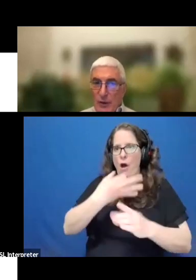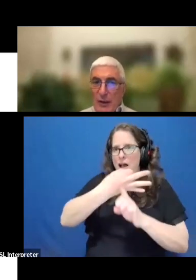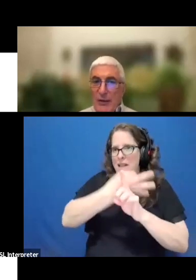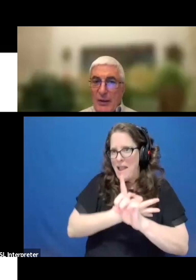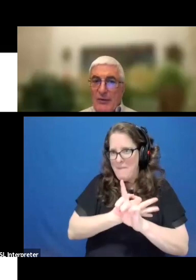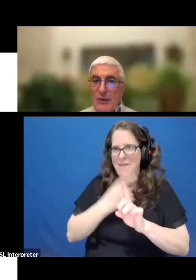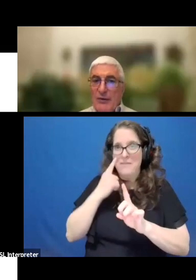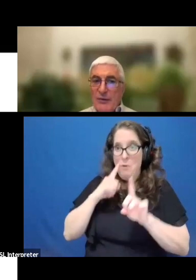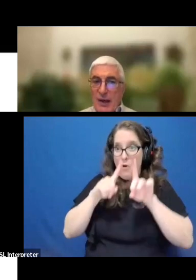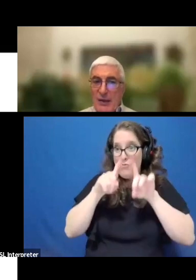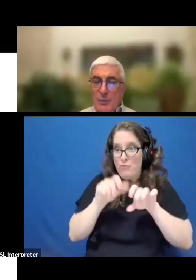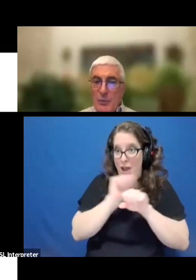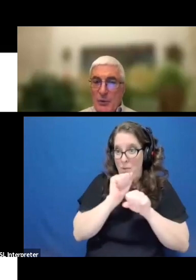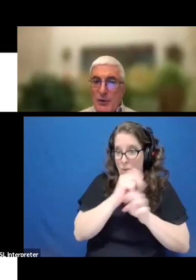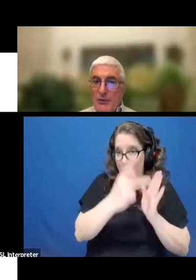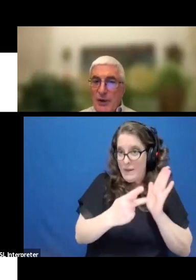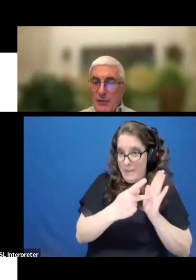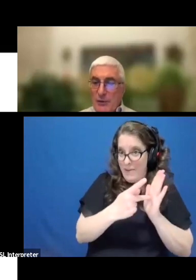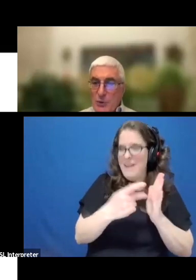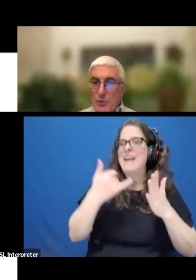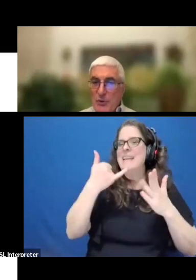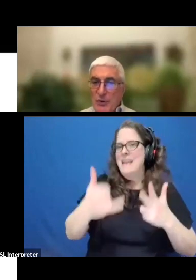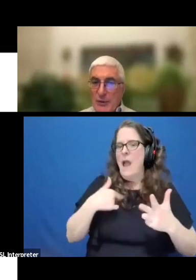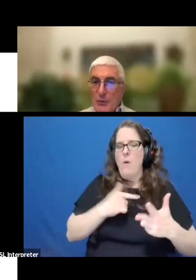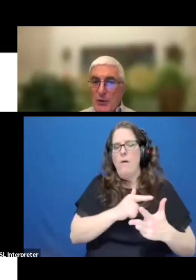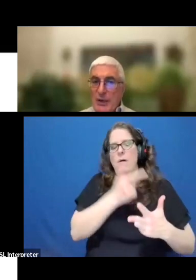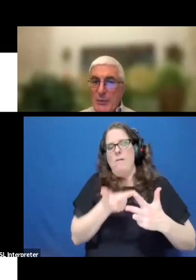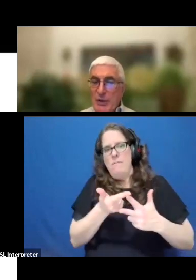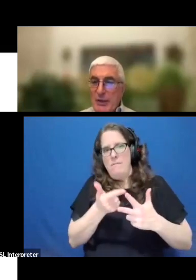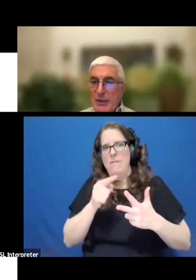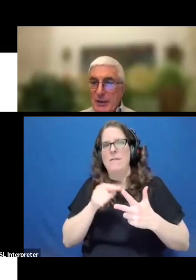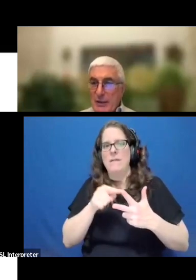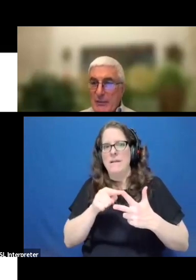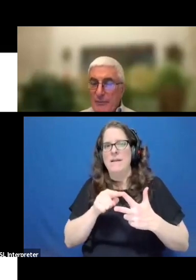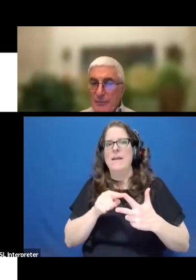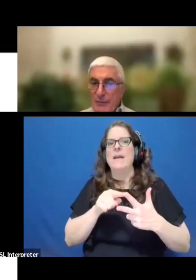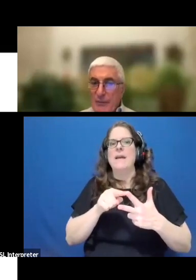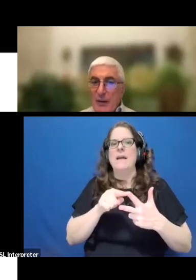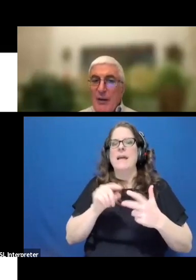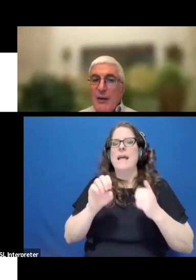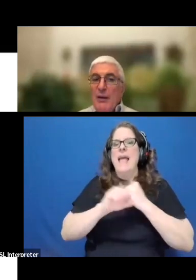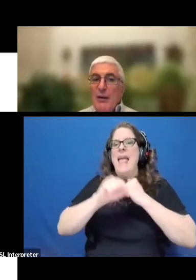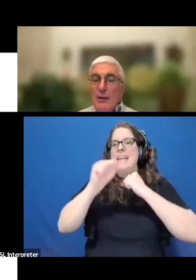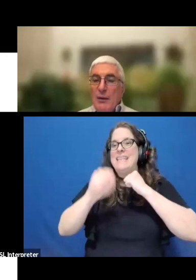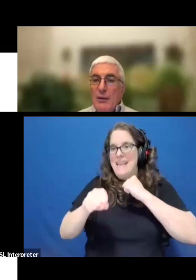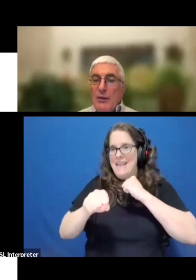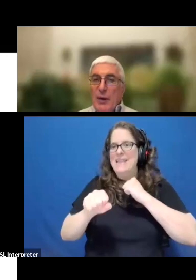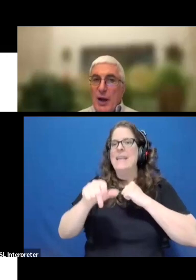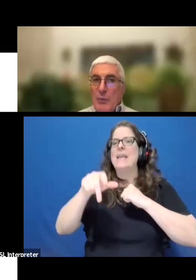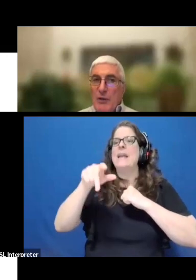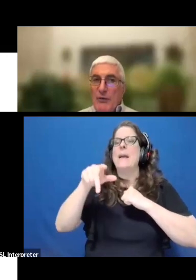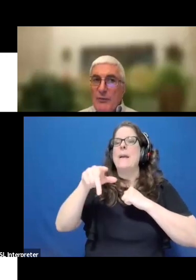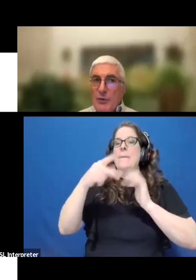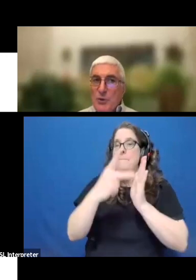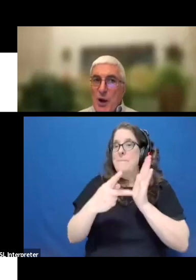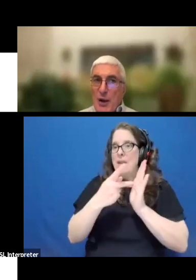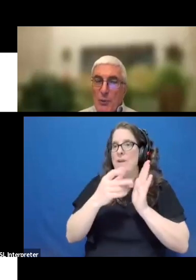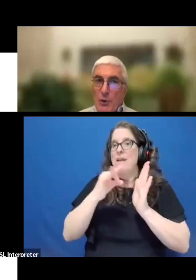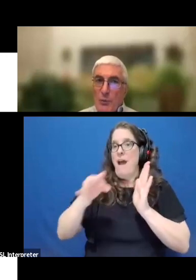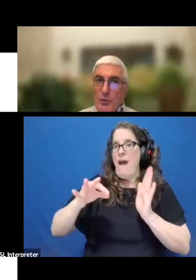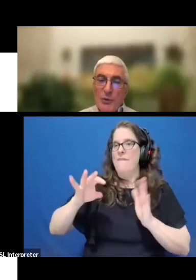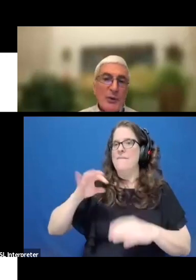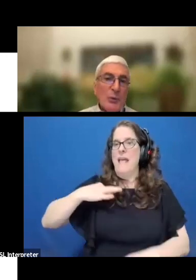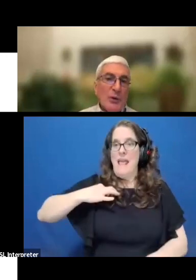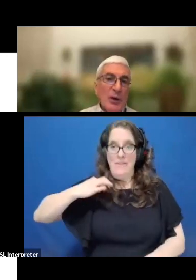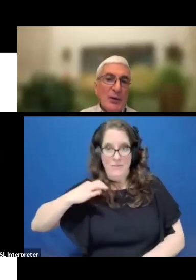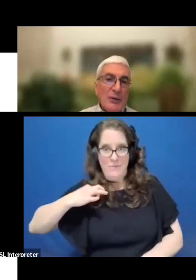2. That's the extended period of eligibility, or EPE. The 9 months of the trial